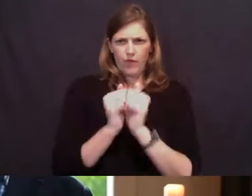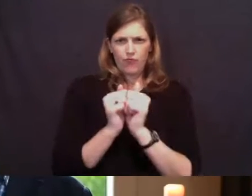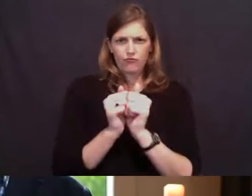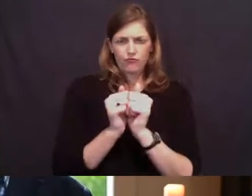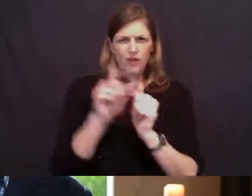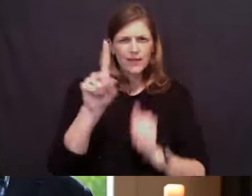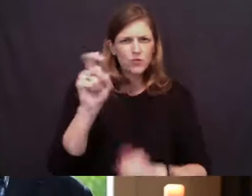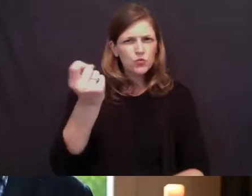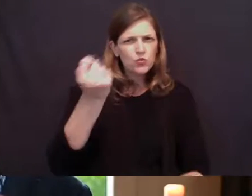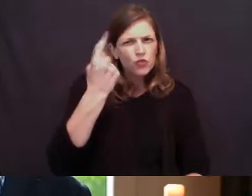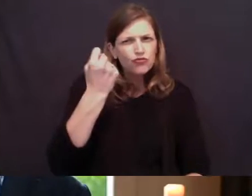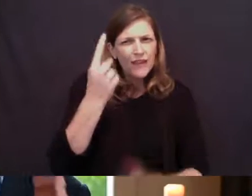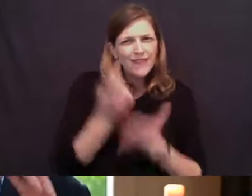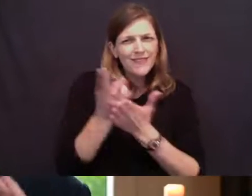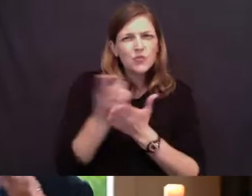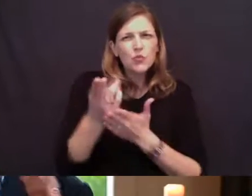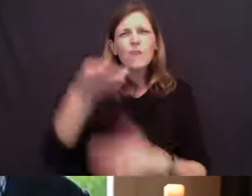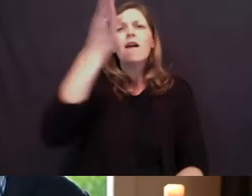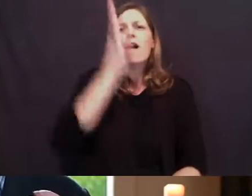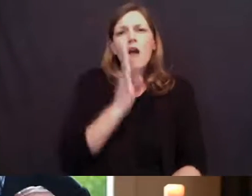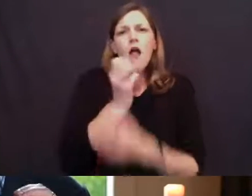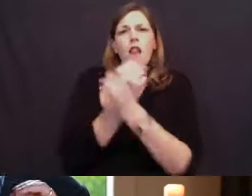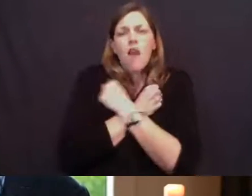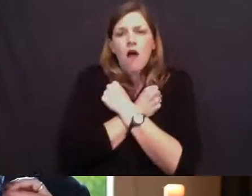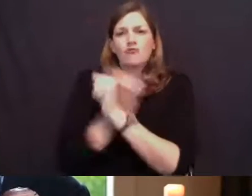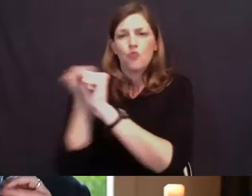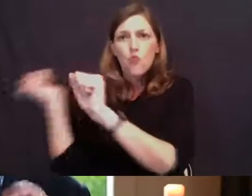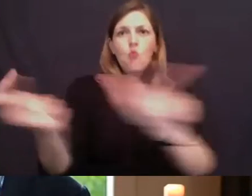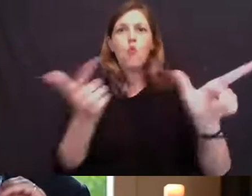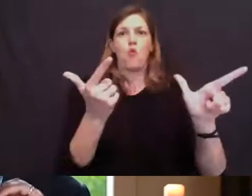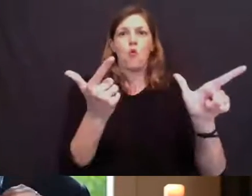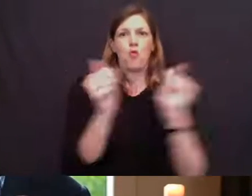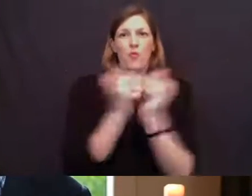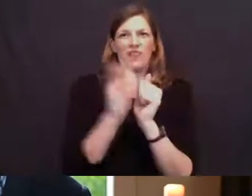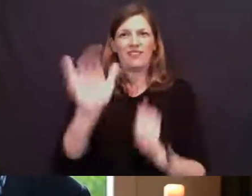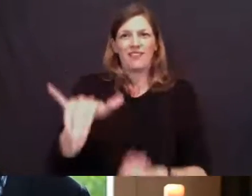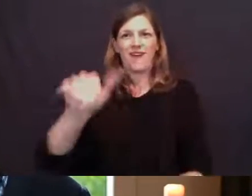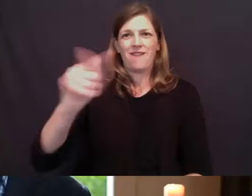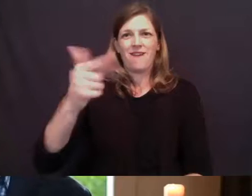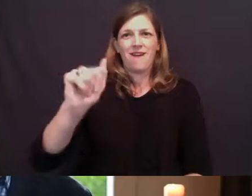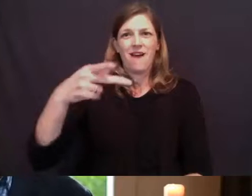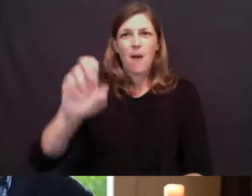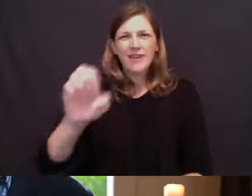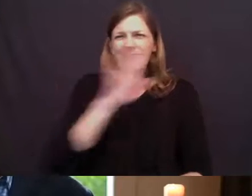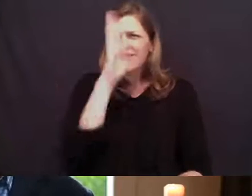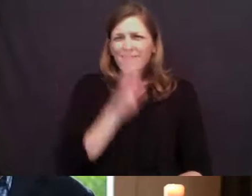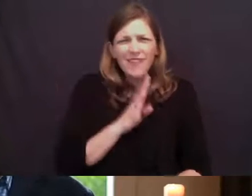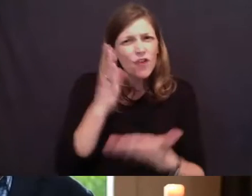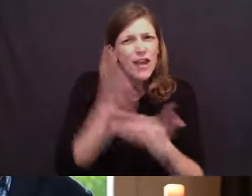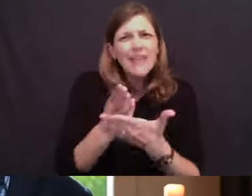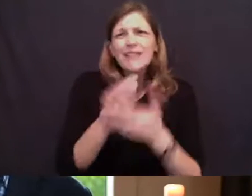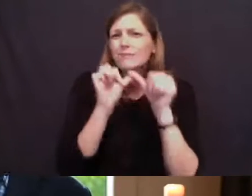to understand this truth. God loves all with this agape love, this never-ending love, this